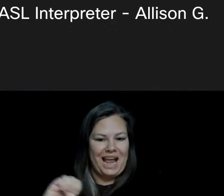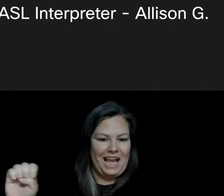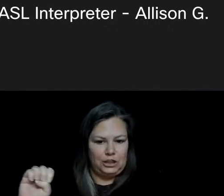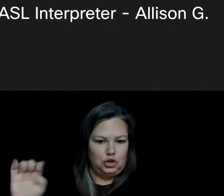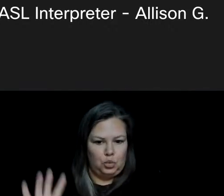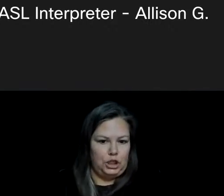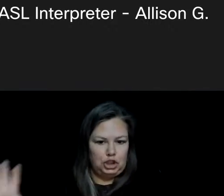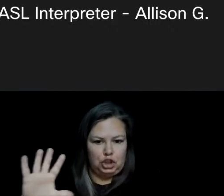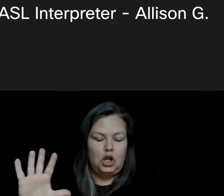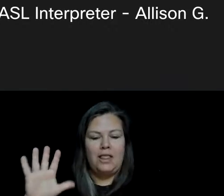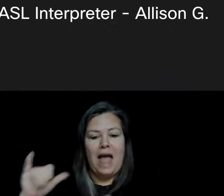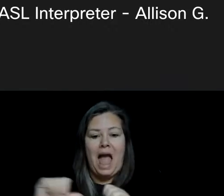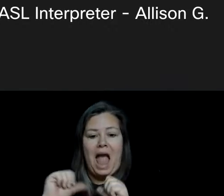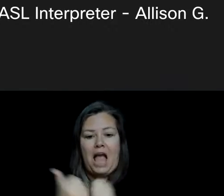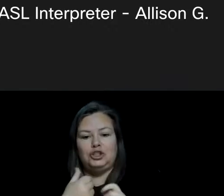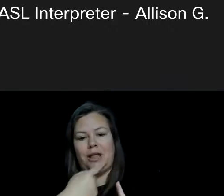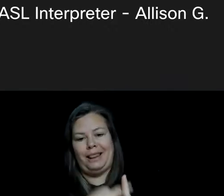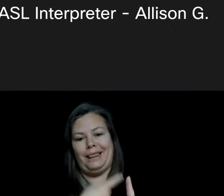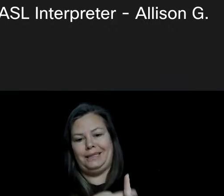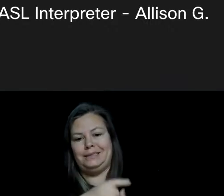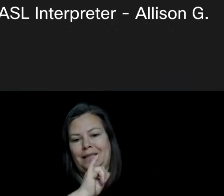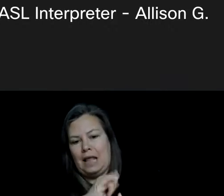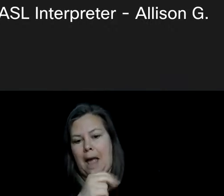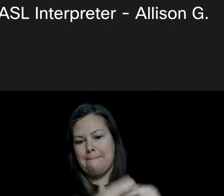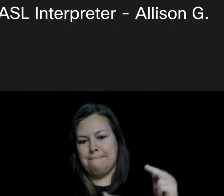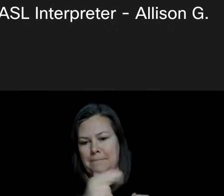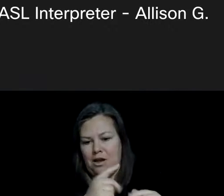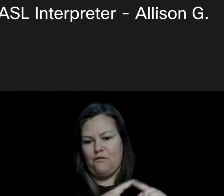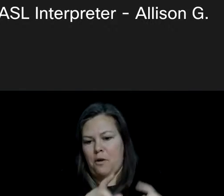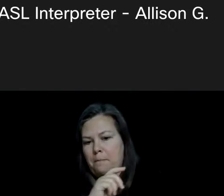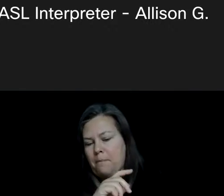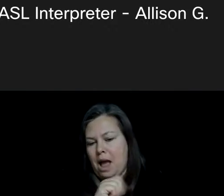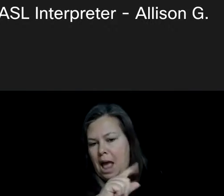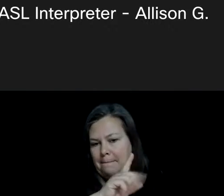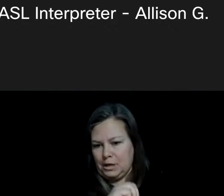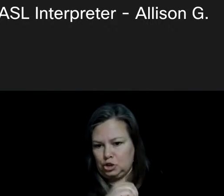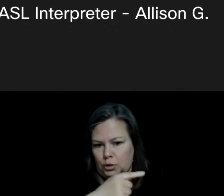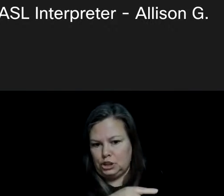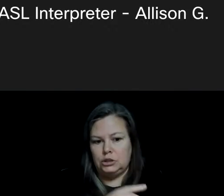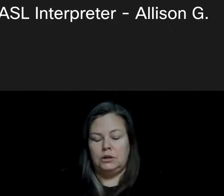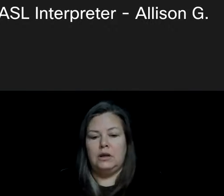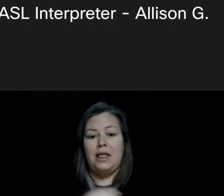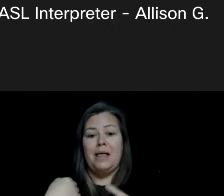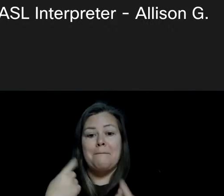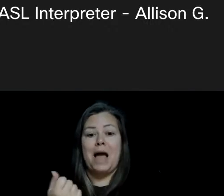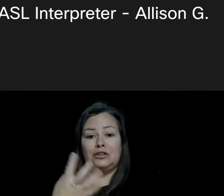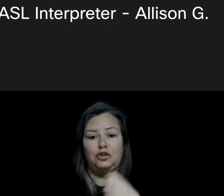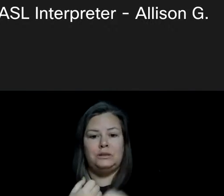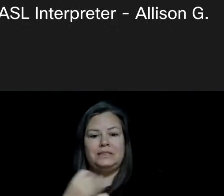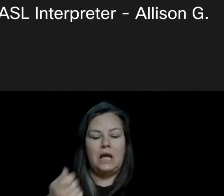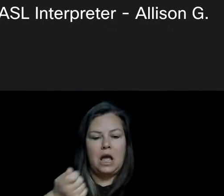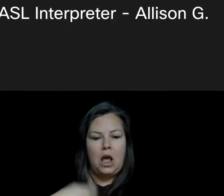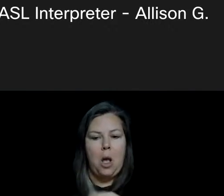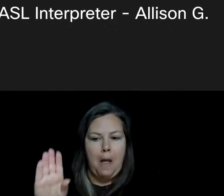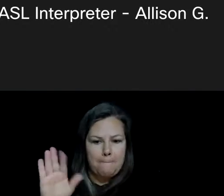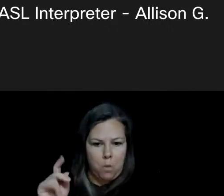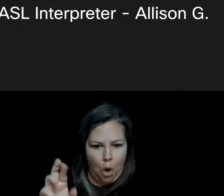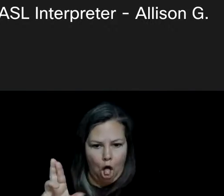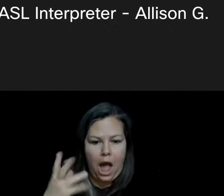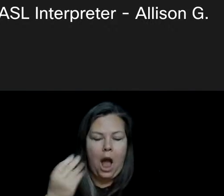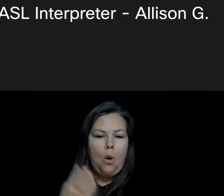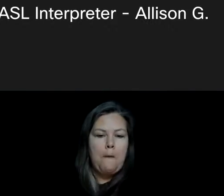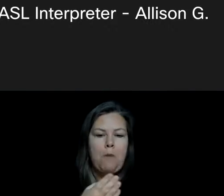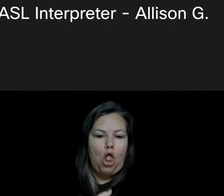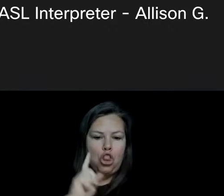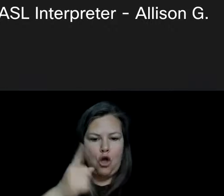agency leases this building from Department of Administration. Over the past few years, they've replaced a boiler to the building and have remodeled their